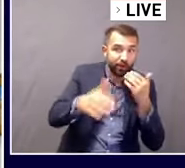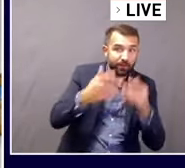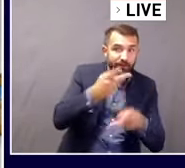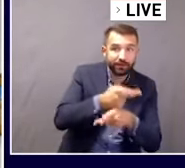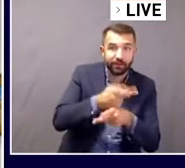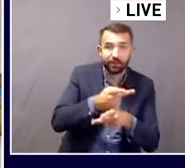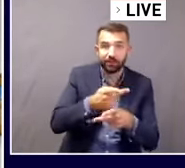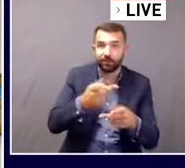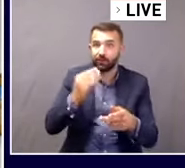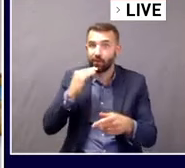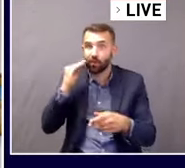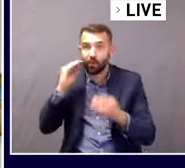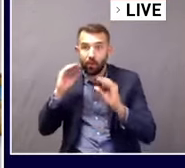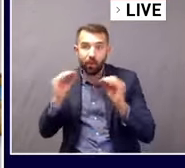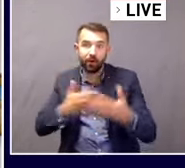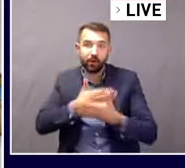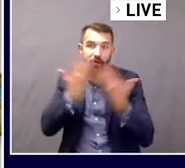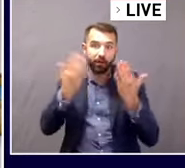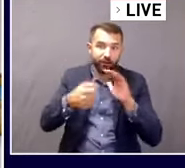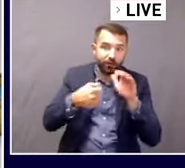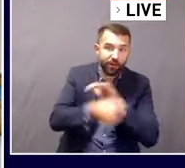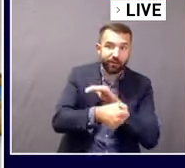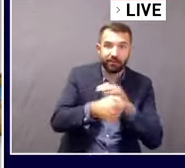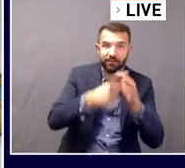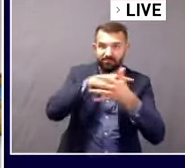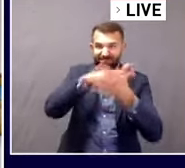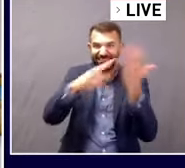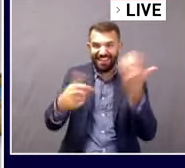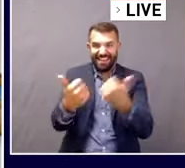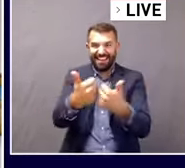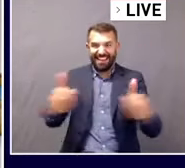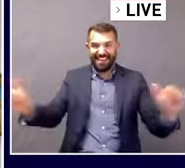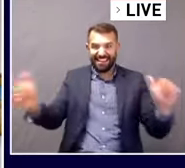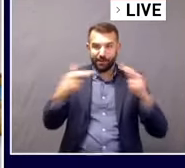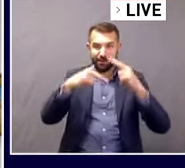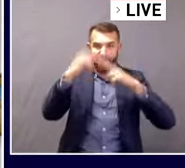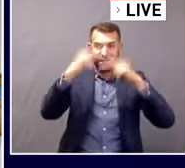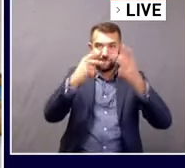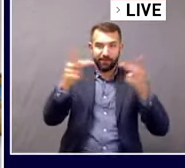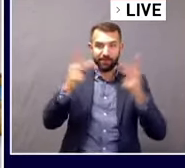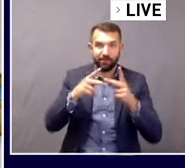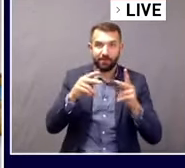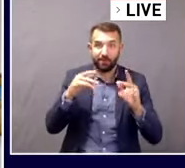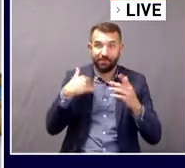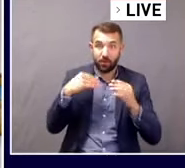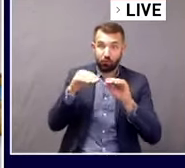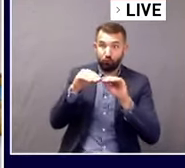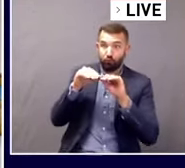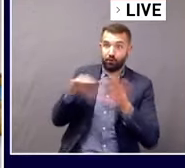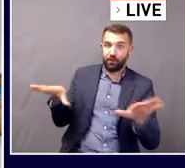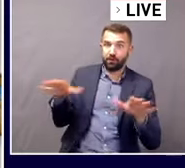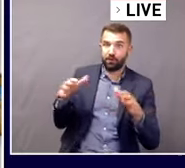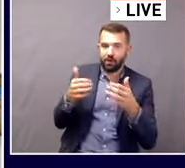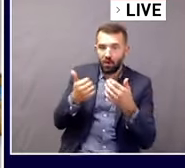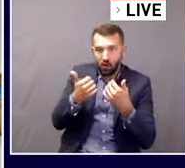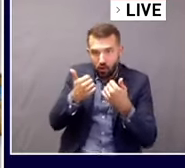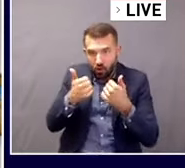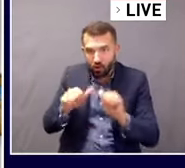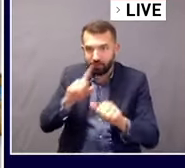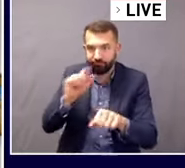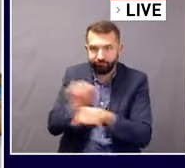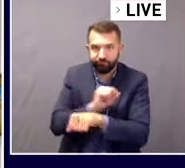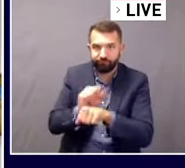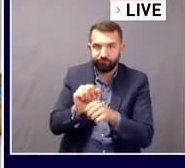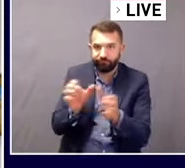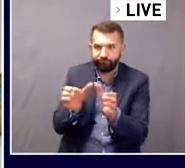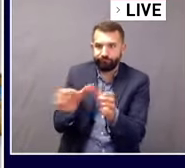homeless, where they have an outbreak situation, they try to put physical space between